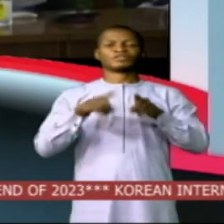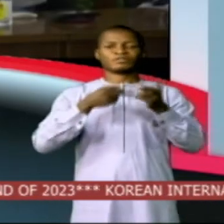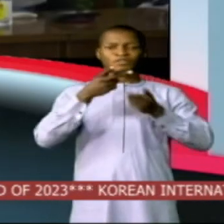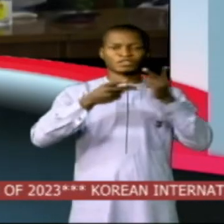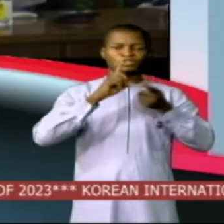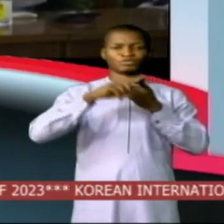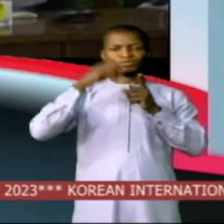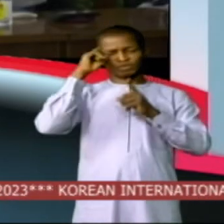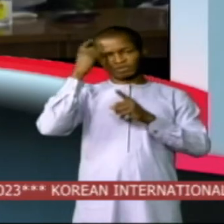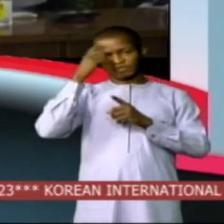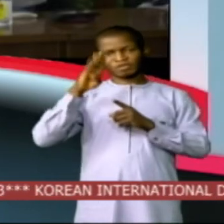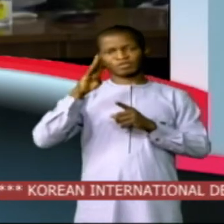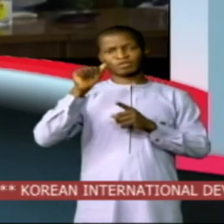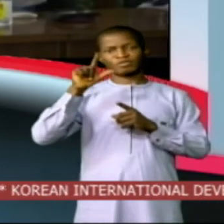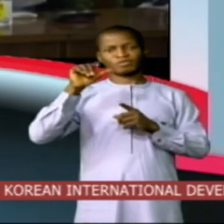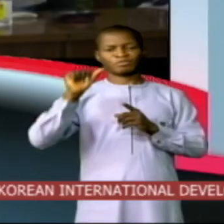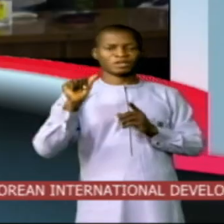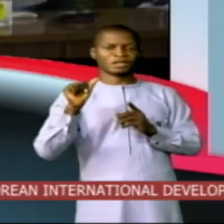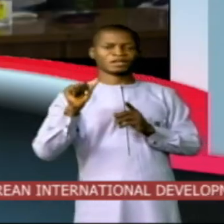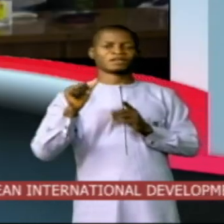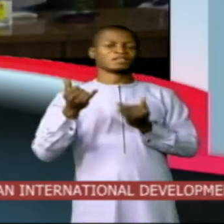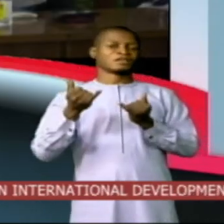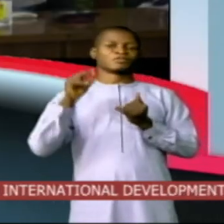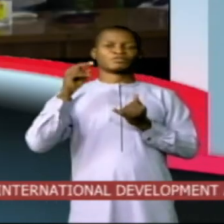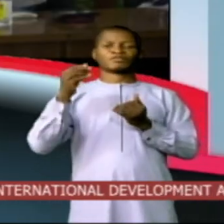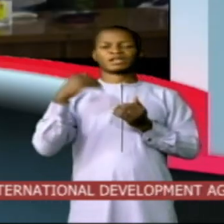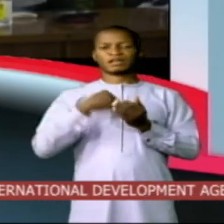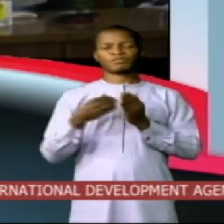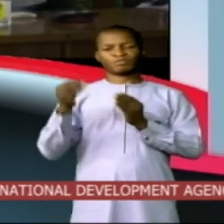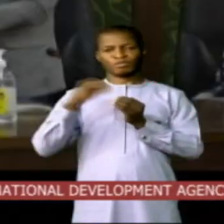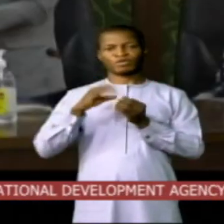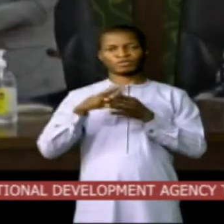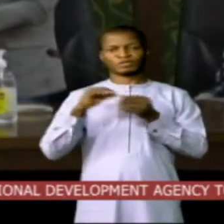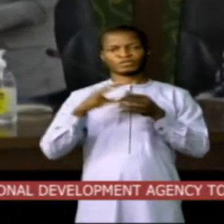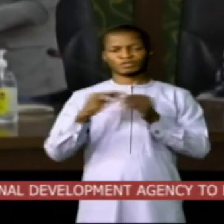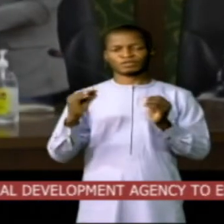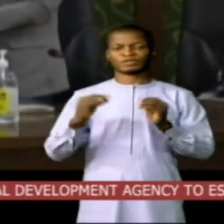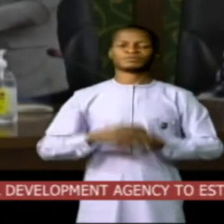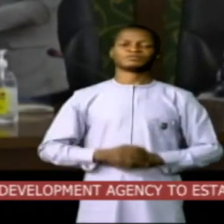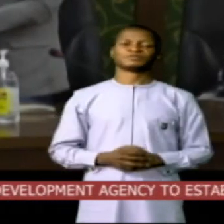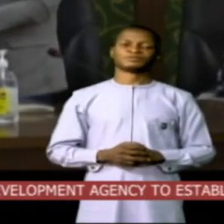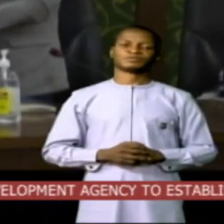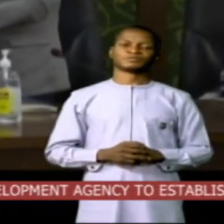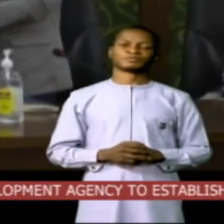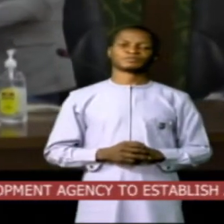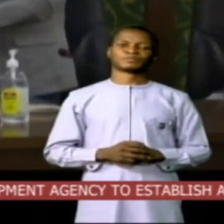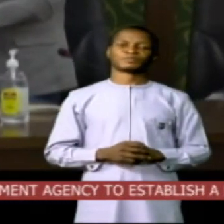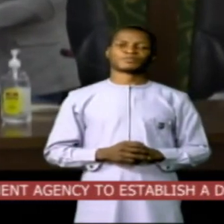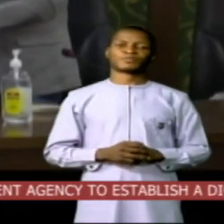Bala Mahmoud Ibn Muhammad has that story.